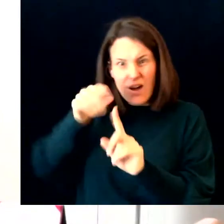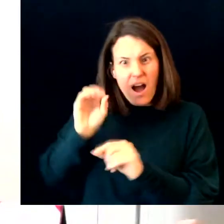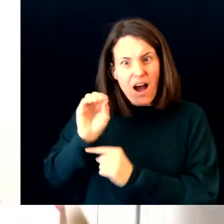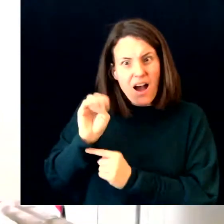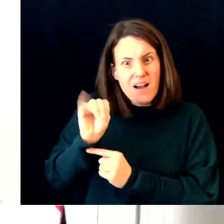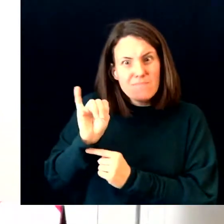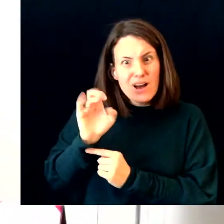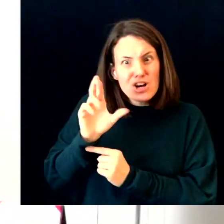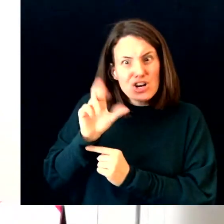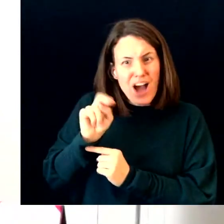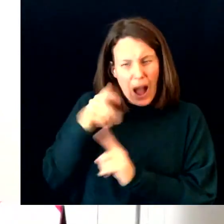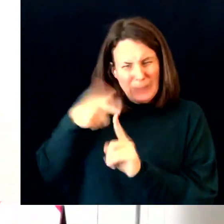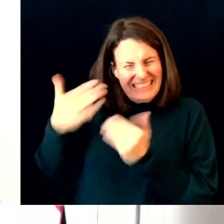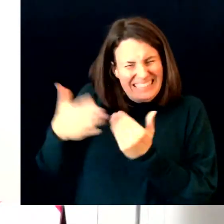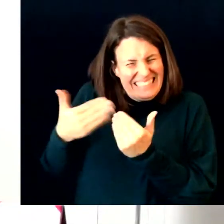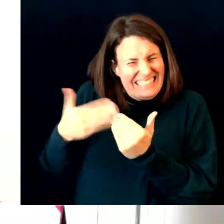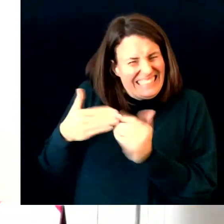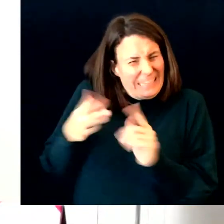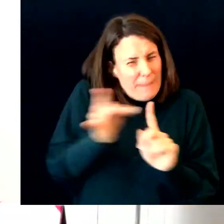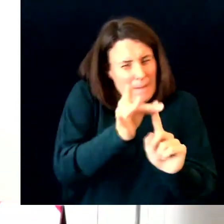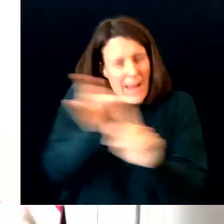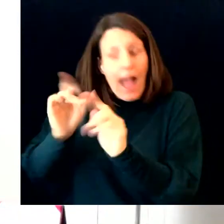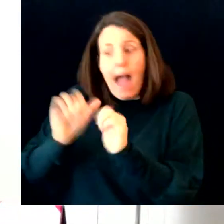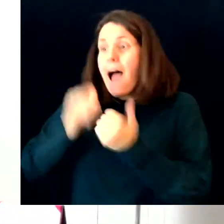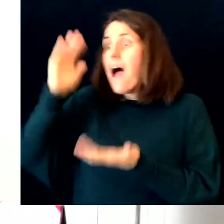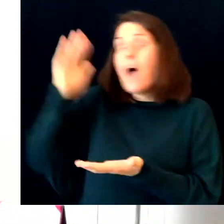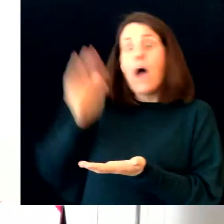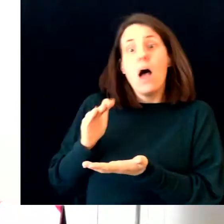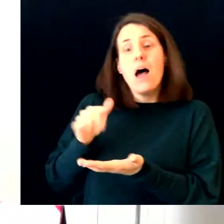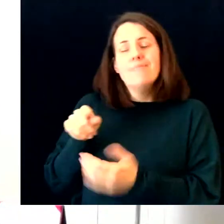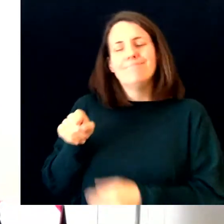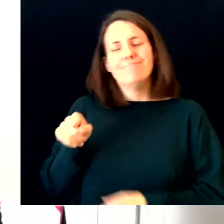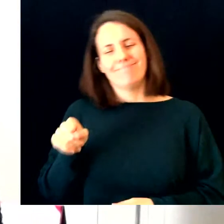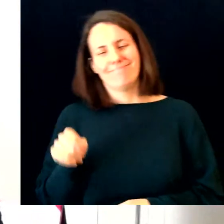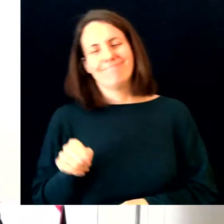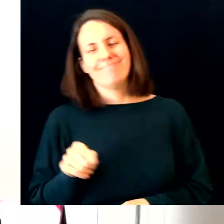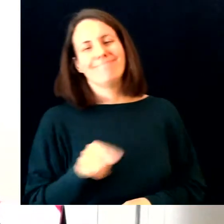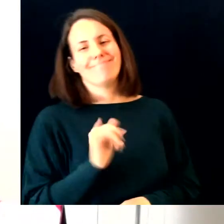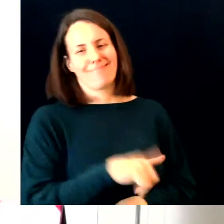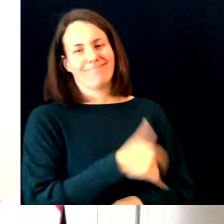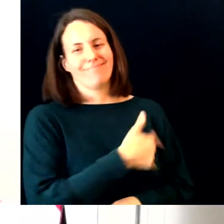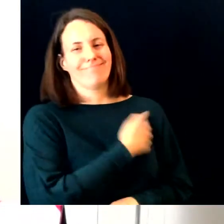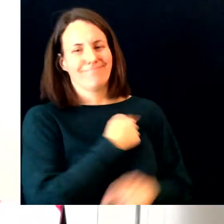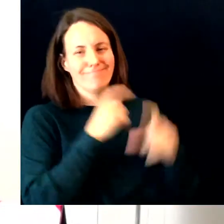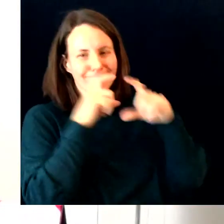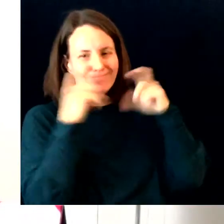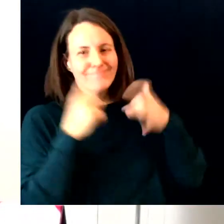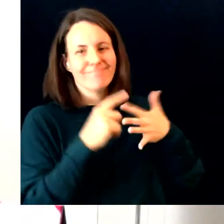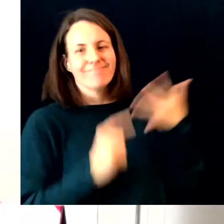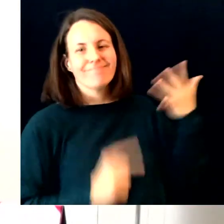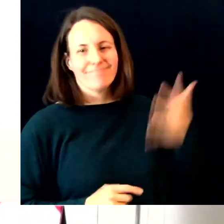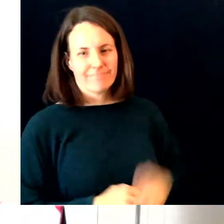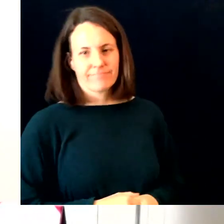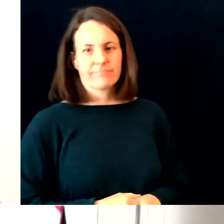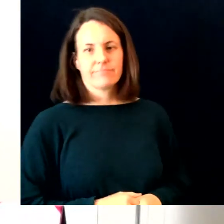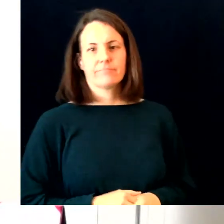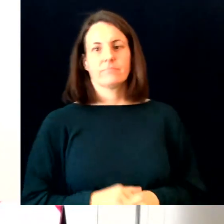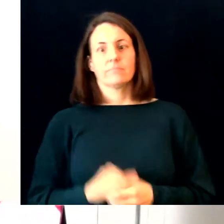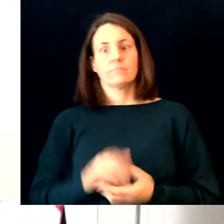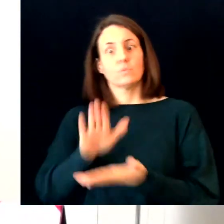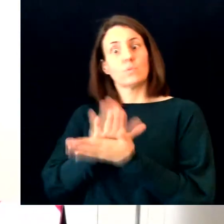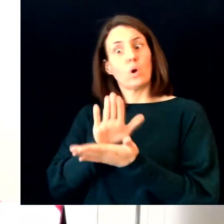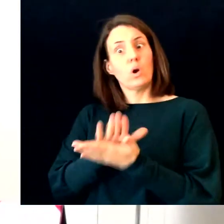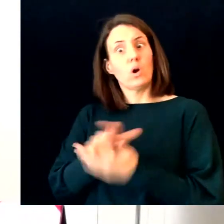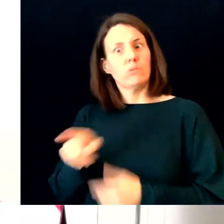talk a lot about staying safe and in school. Why is school so important? There's many studies that show that school is